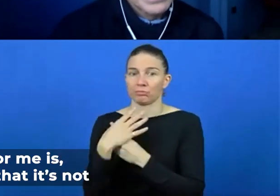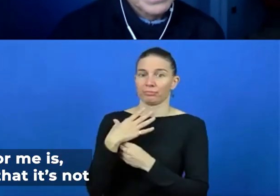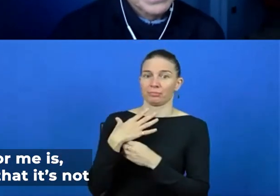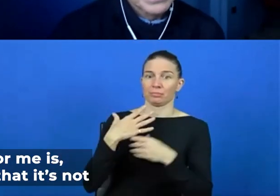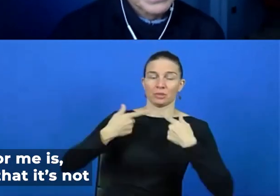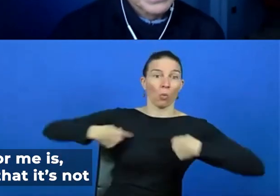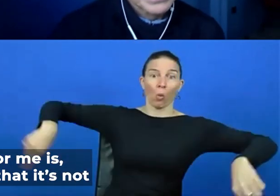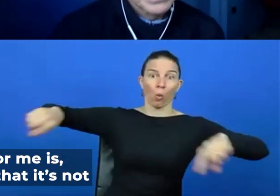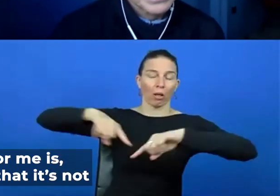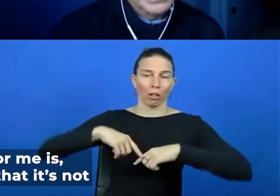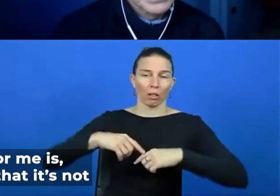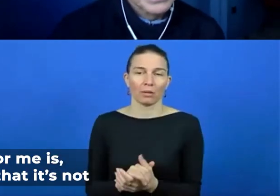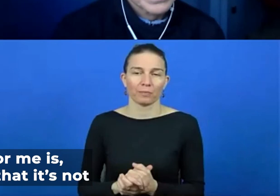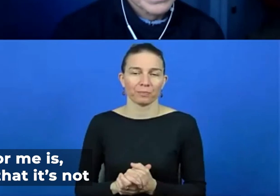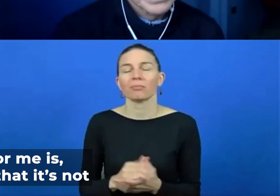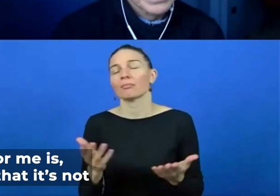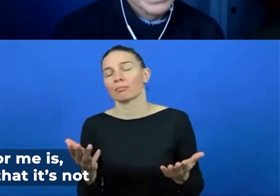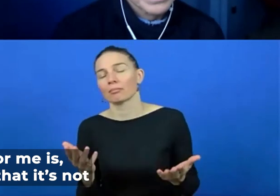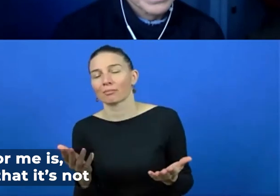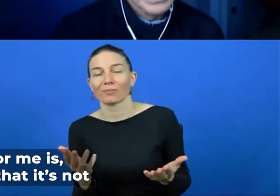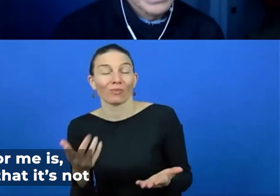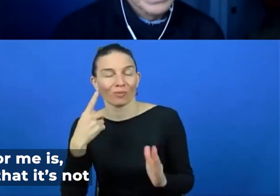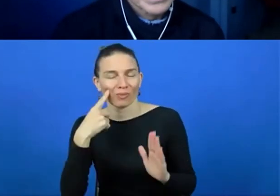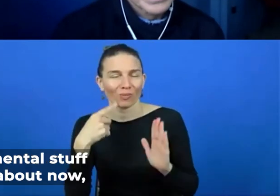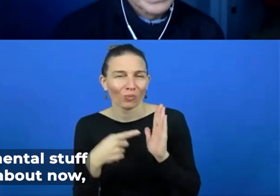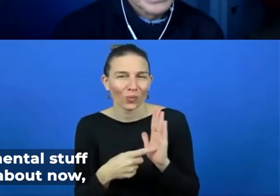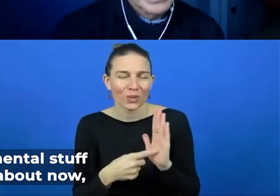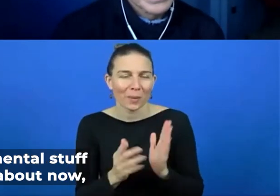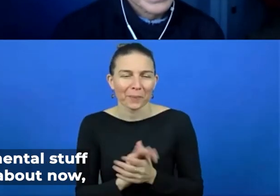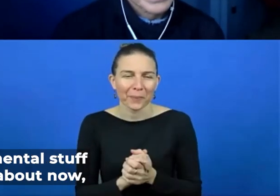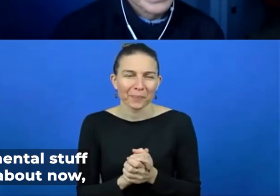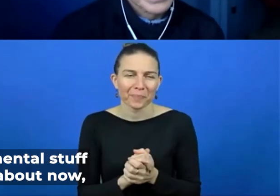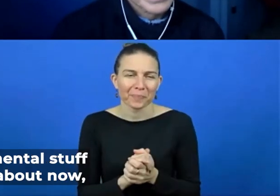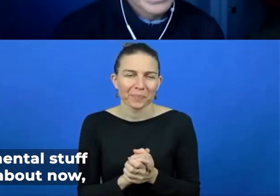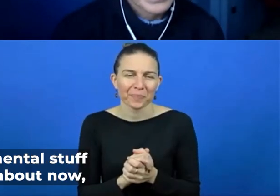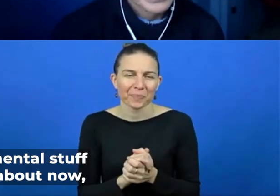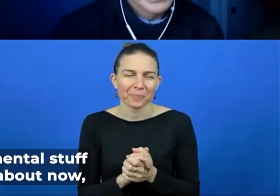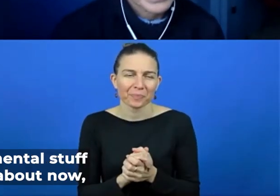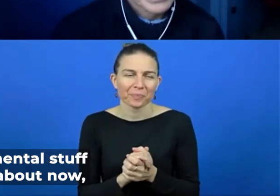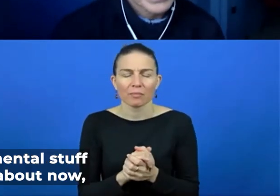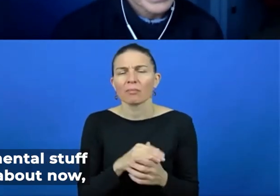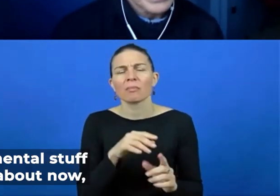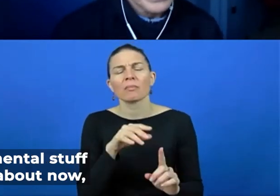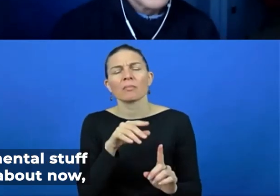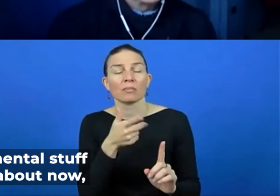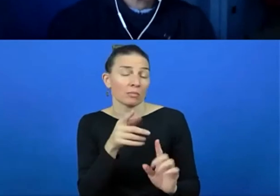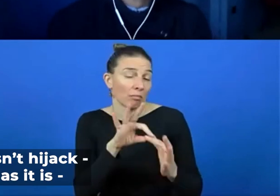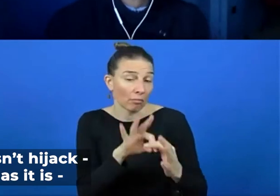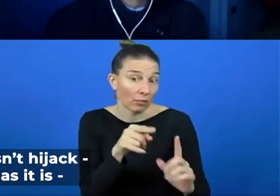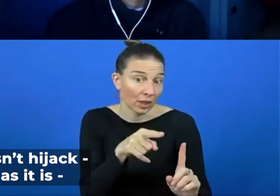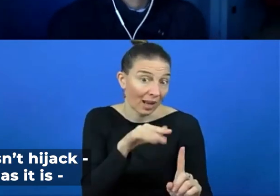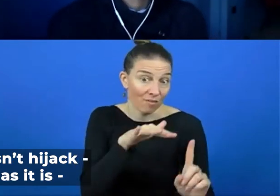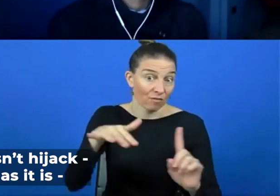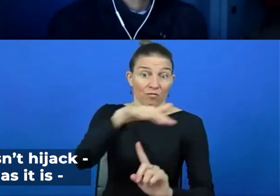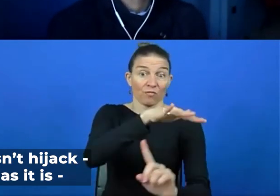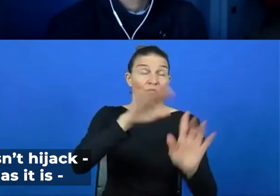is, you know, making sure that it's not just environmental stuff that we talk about now, and